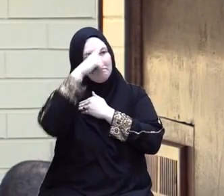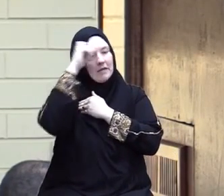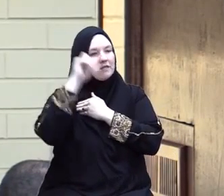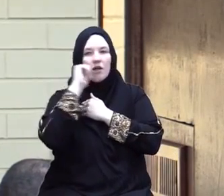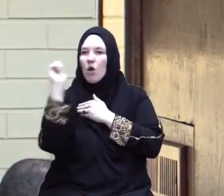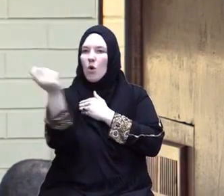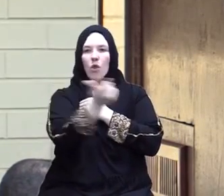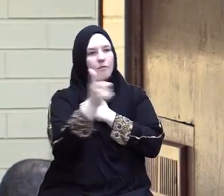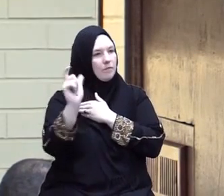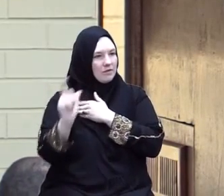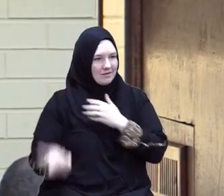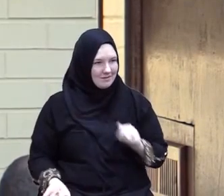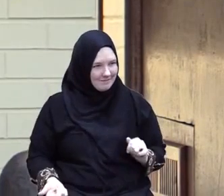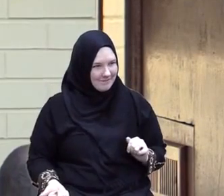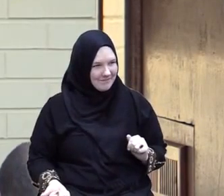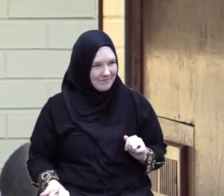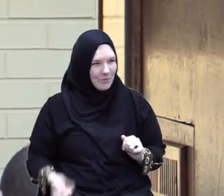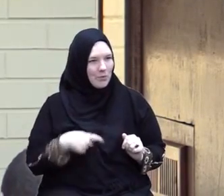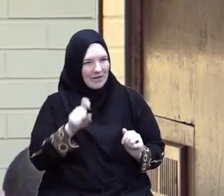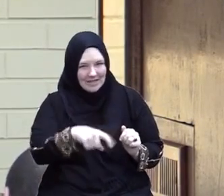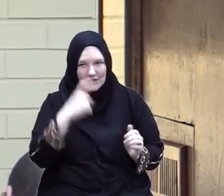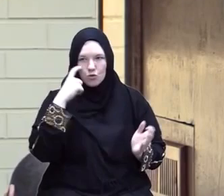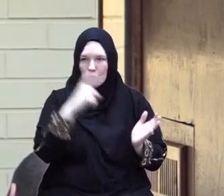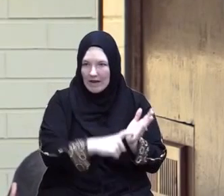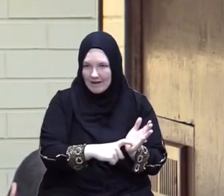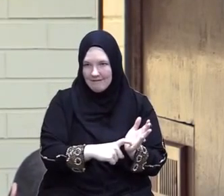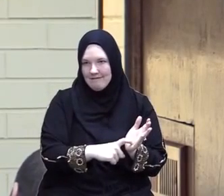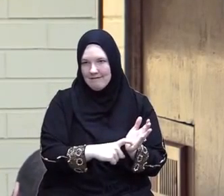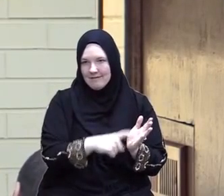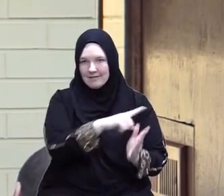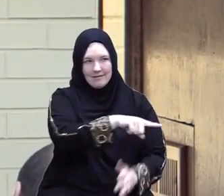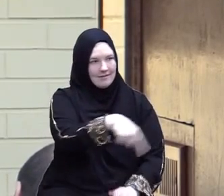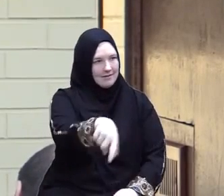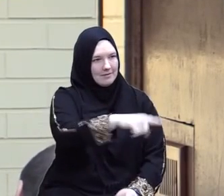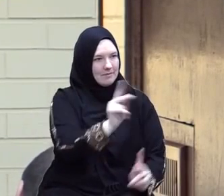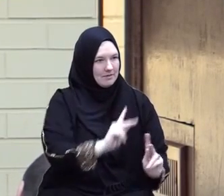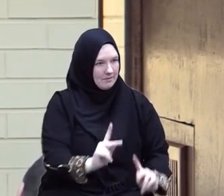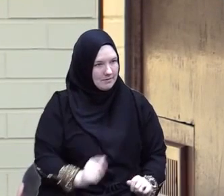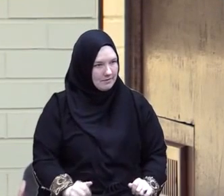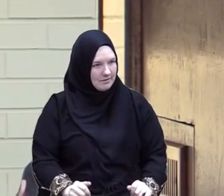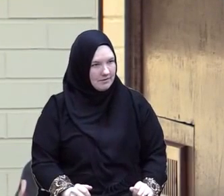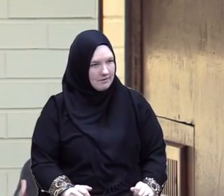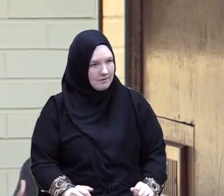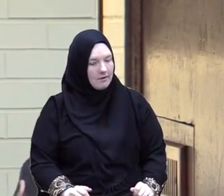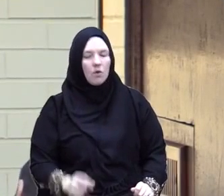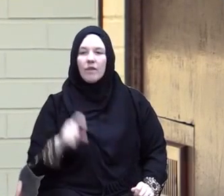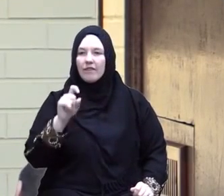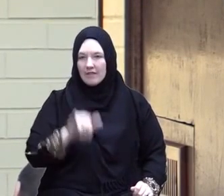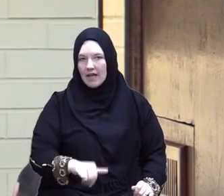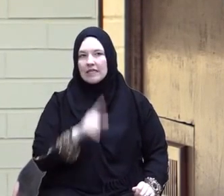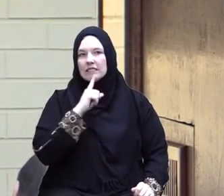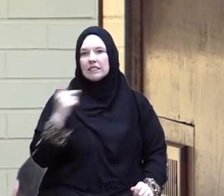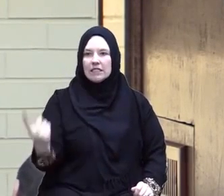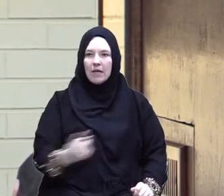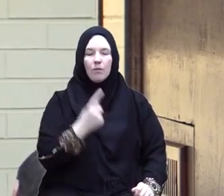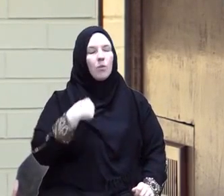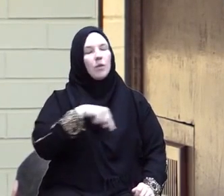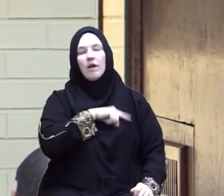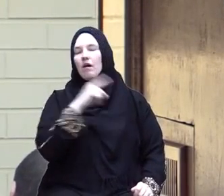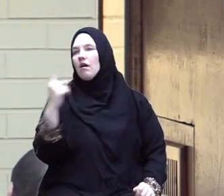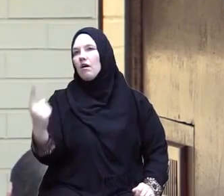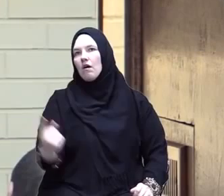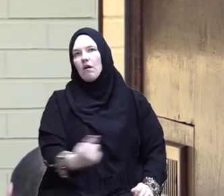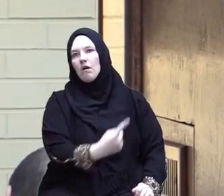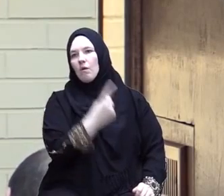that you live with. So we need to recognize this. This is the purpose of this. So this is something that